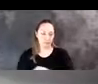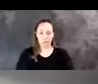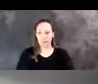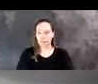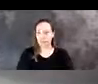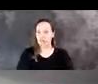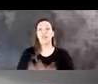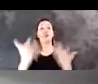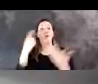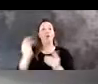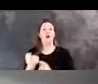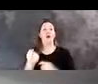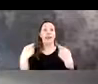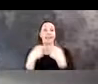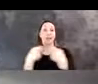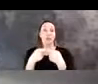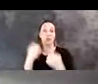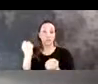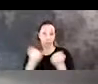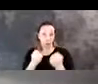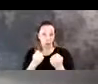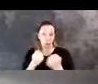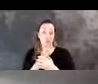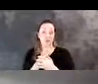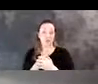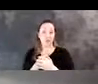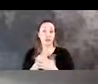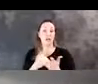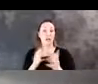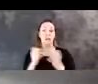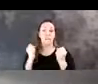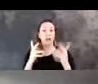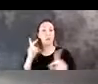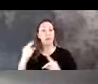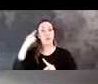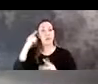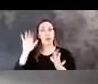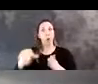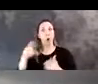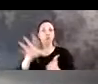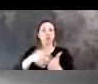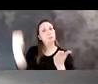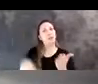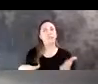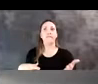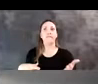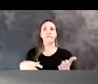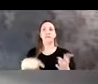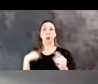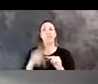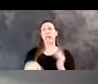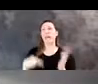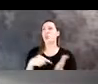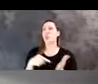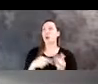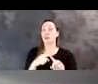And so for electric vehicles, there, a lot of people think that they're just very expensive and unrealistic. And while